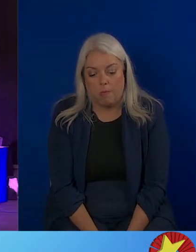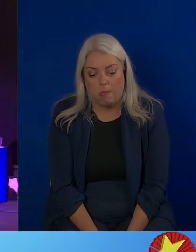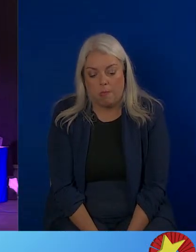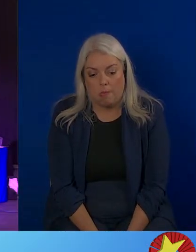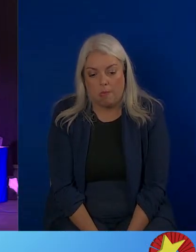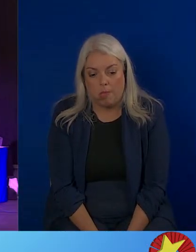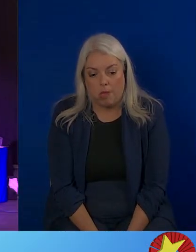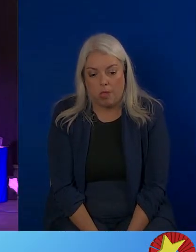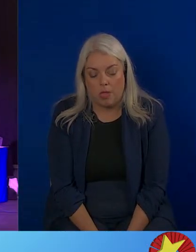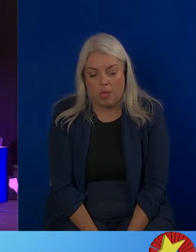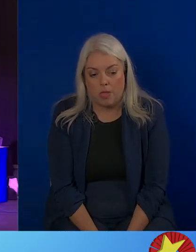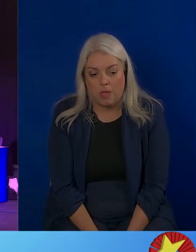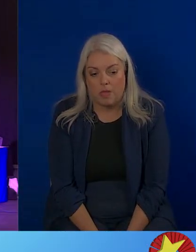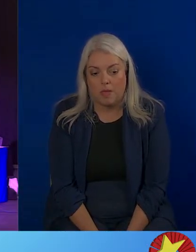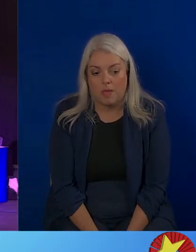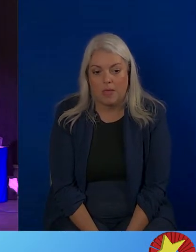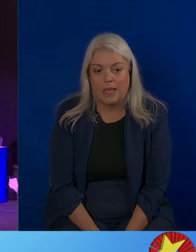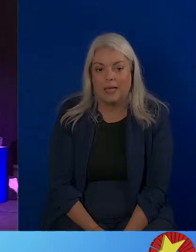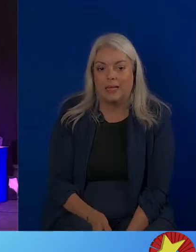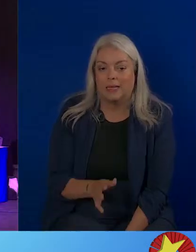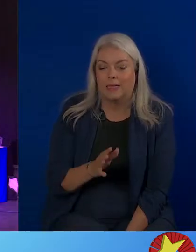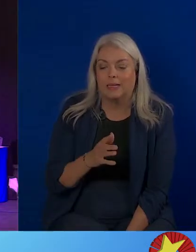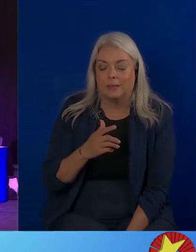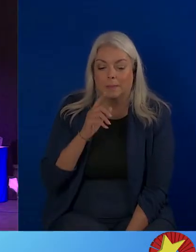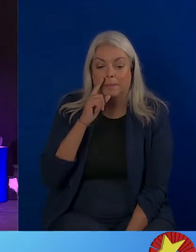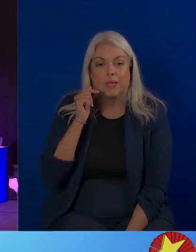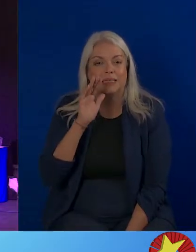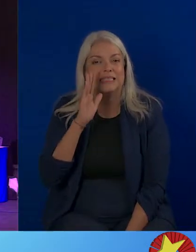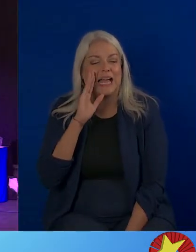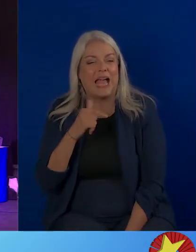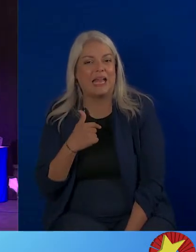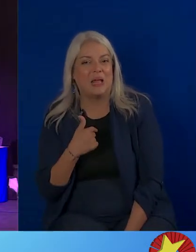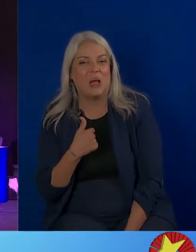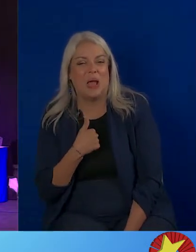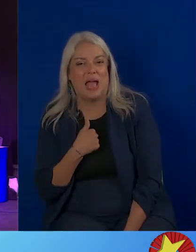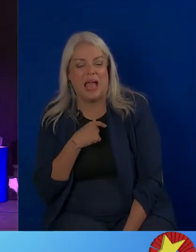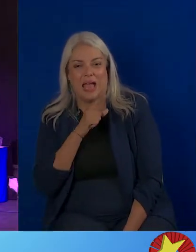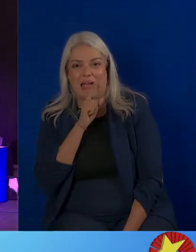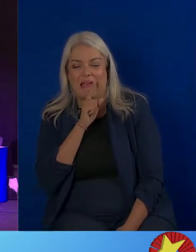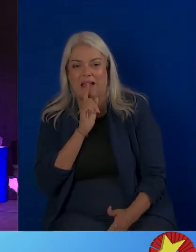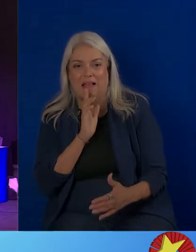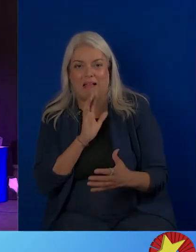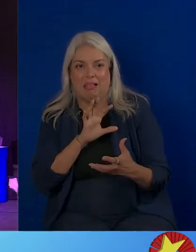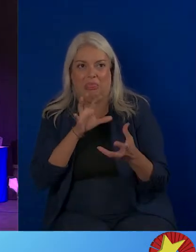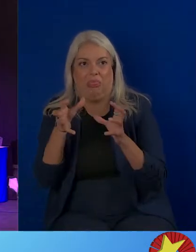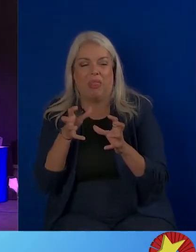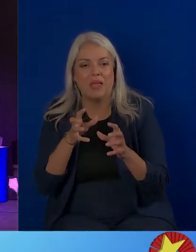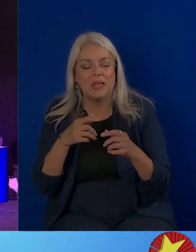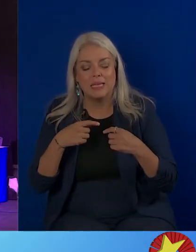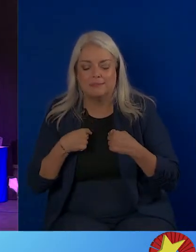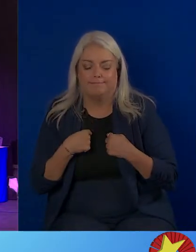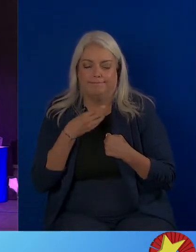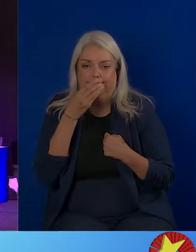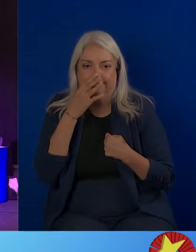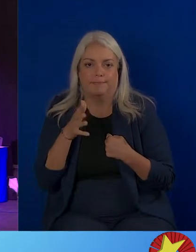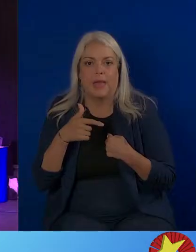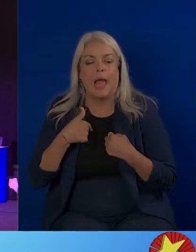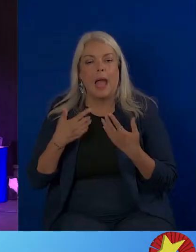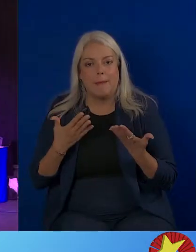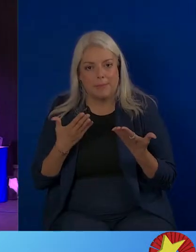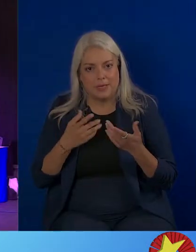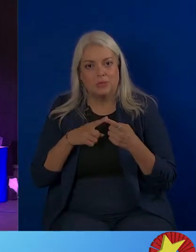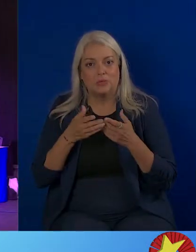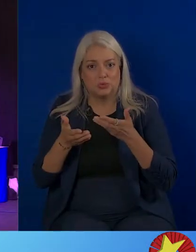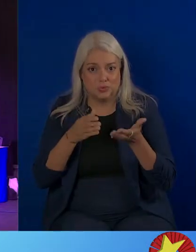I don't want to be a wretch, but I don't care. I'm here to serve the students and the staff and make sure the programs